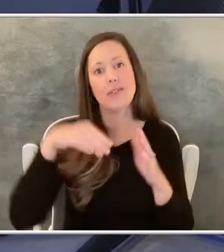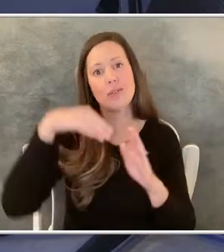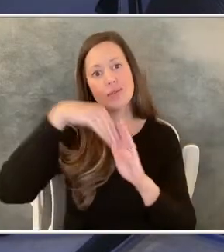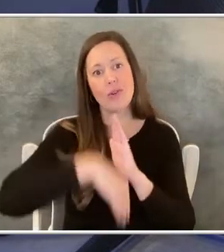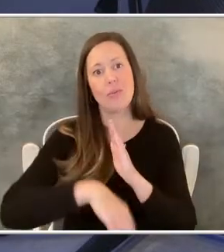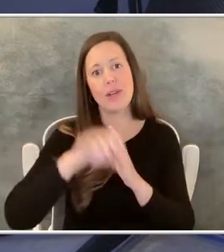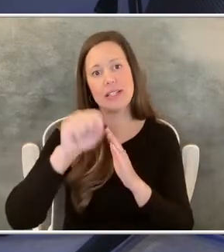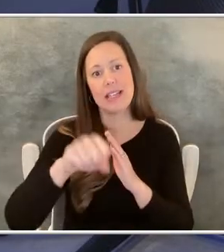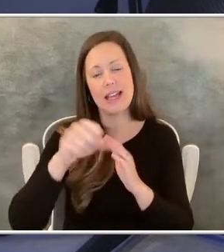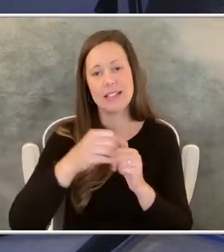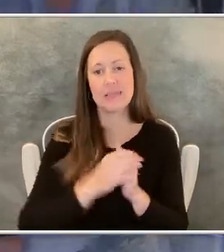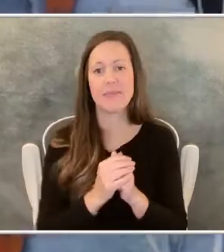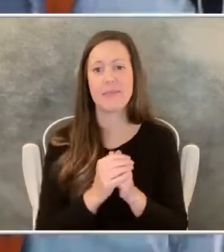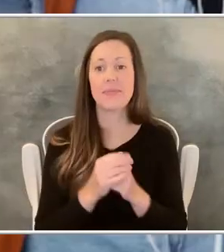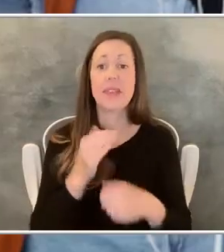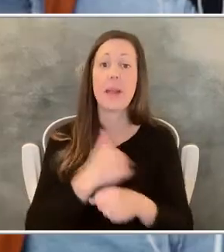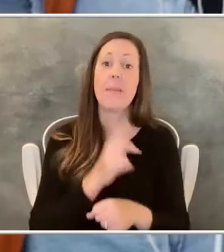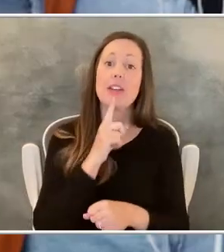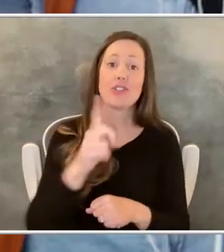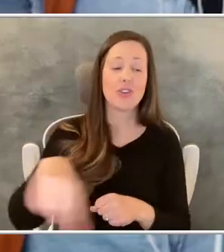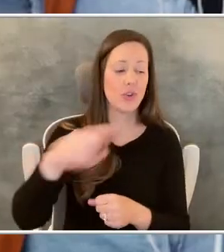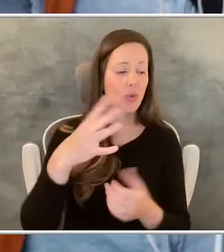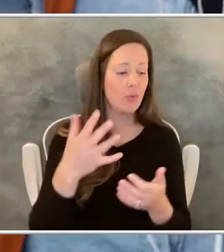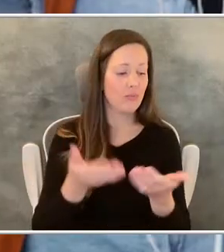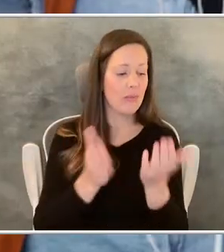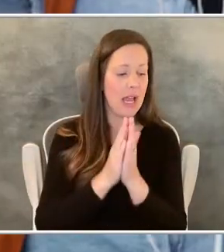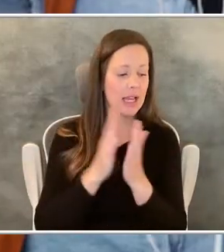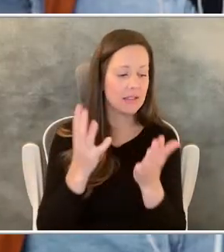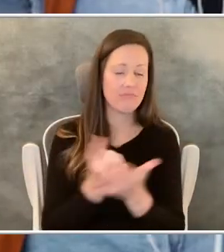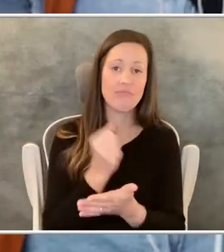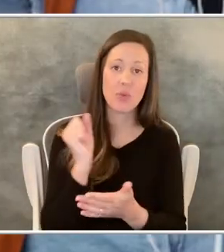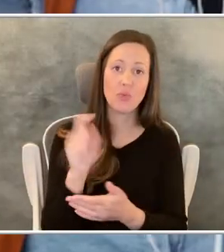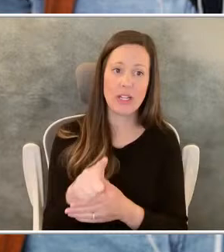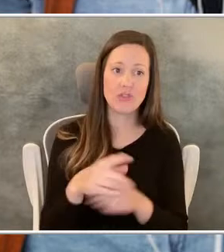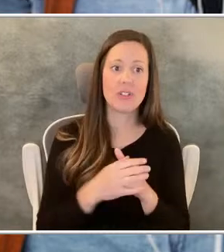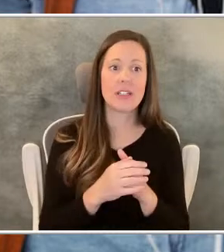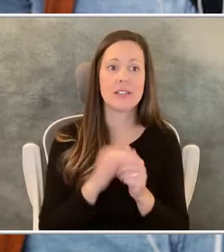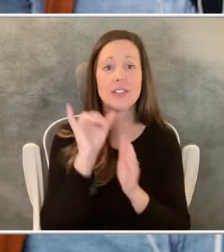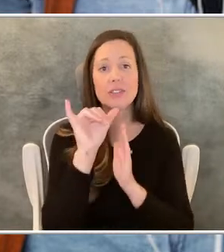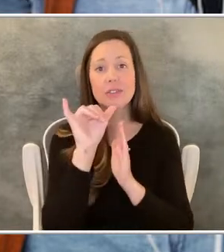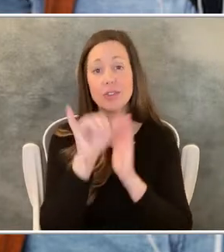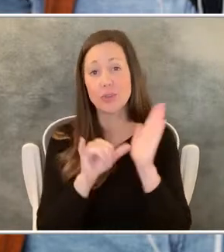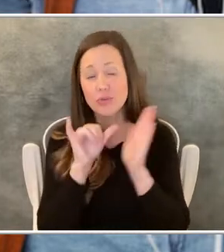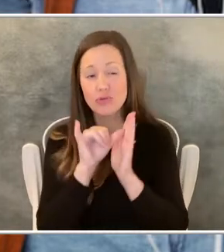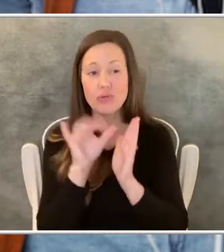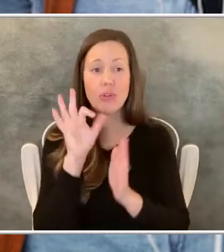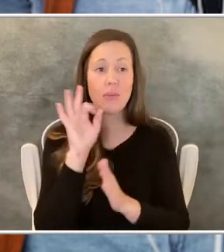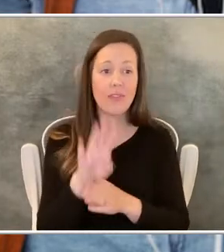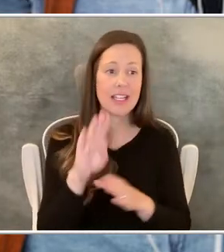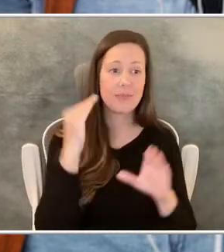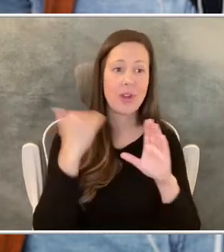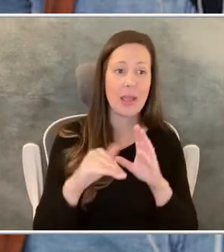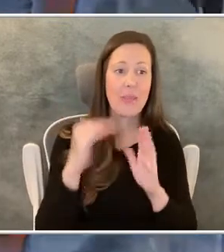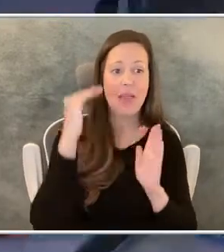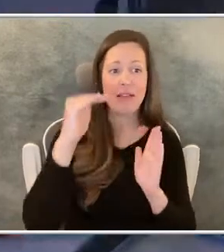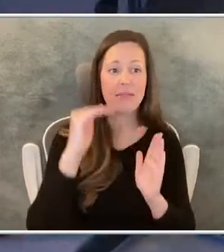that, but be sure to ask your questions. Use your chat on YouTube and Facebook. You can email the Medical News Network. That information is on your screen. But